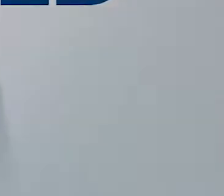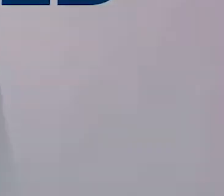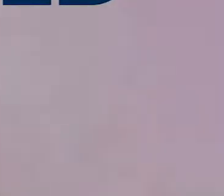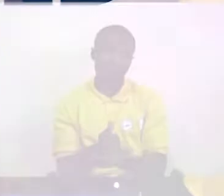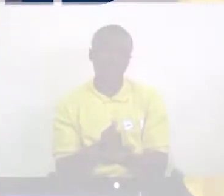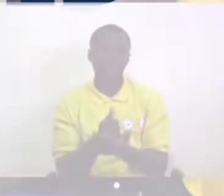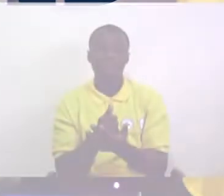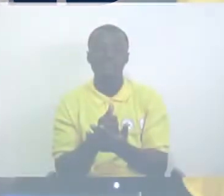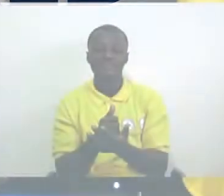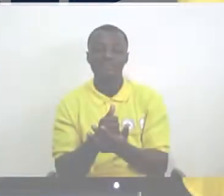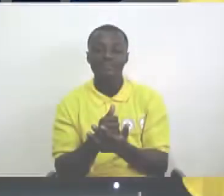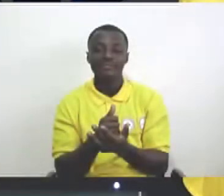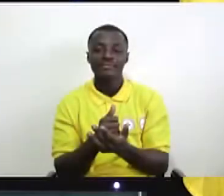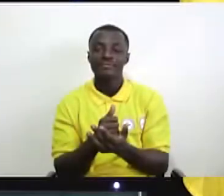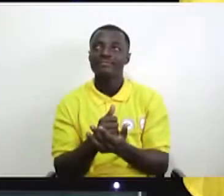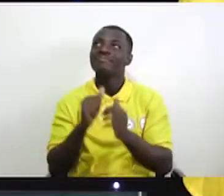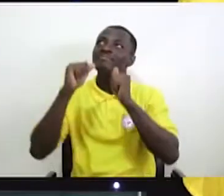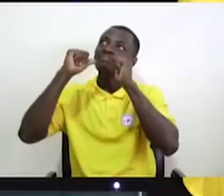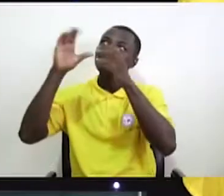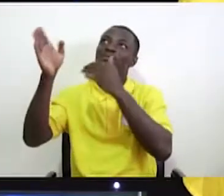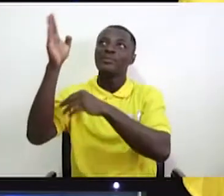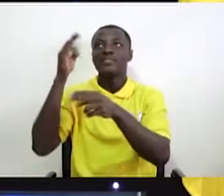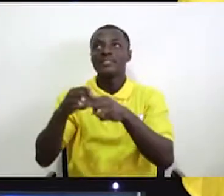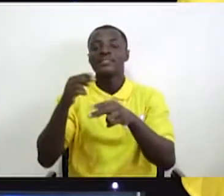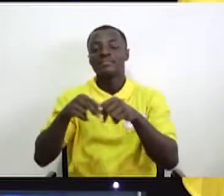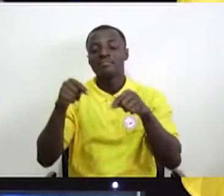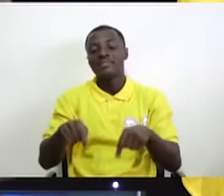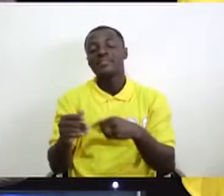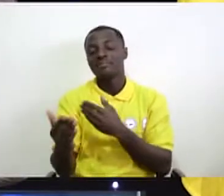world. I want to bless the name of the Lord this morning